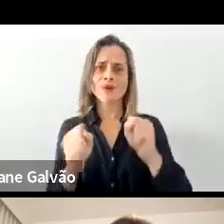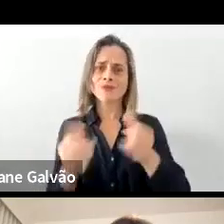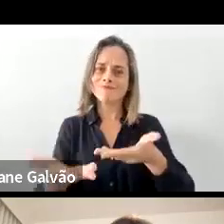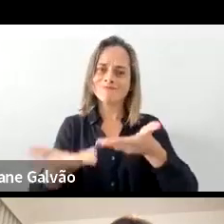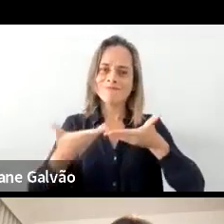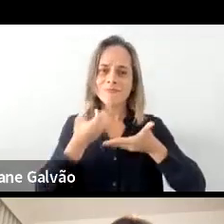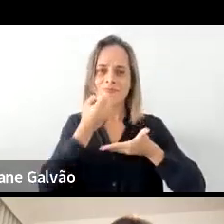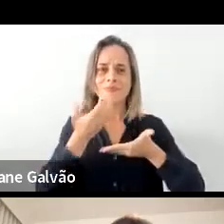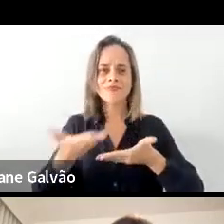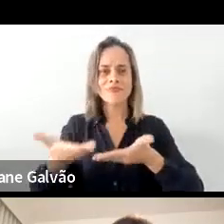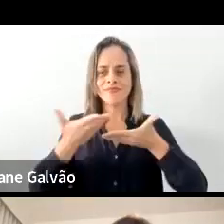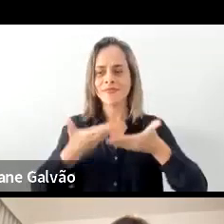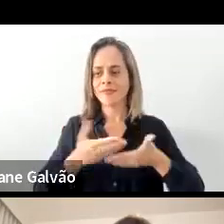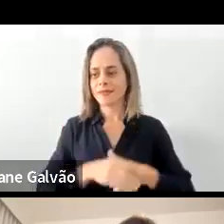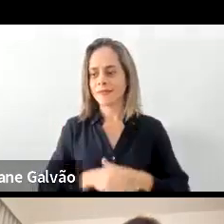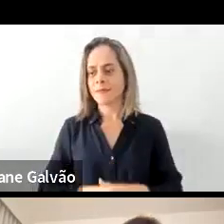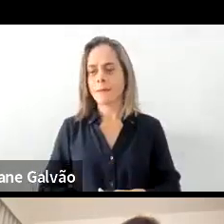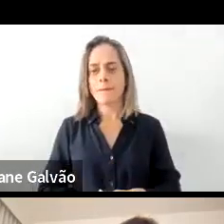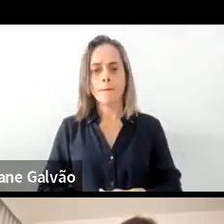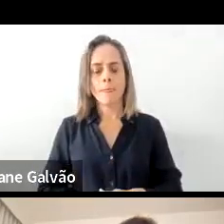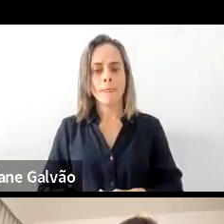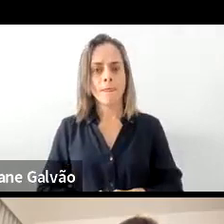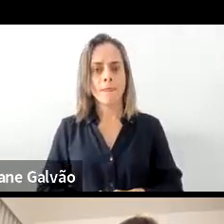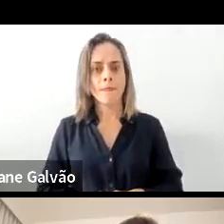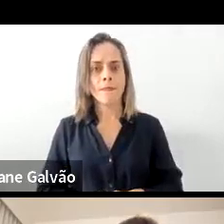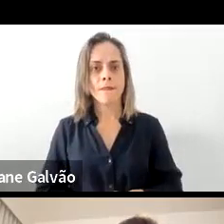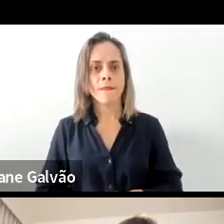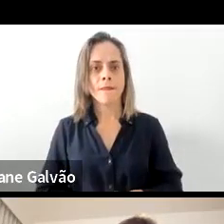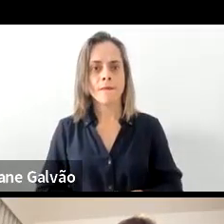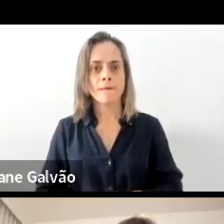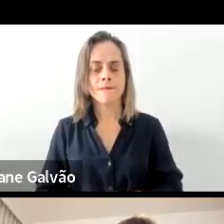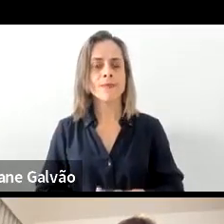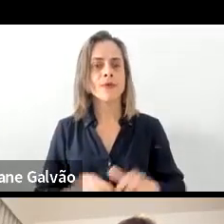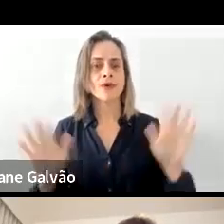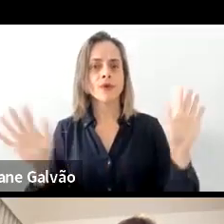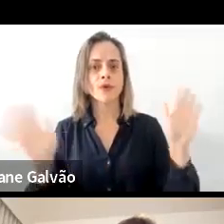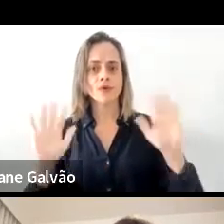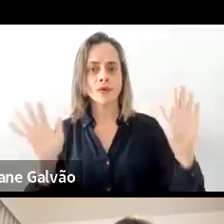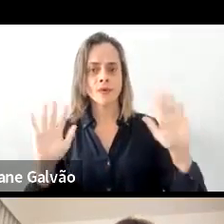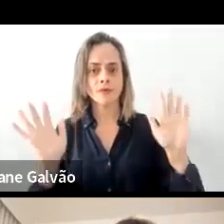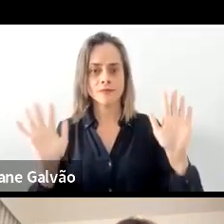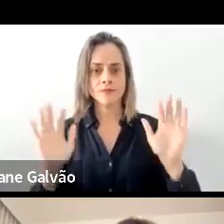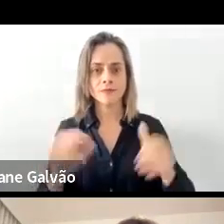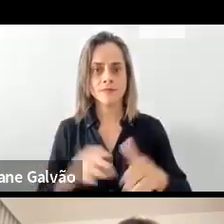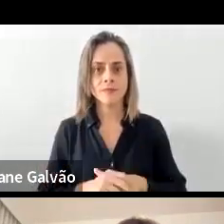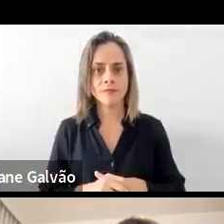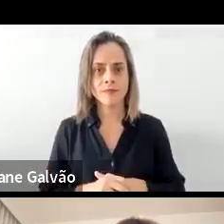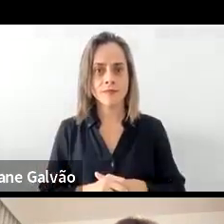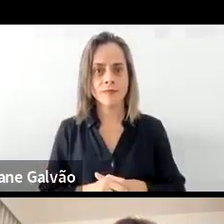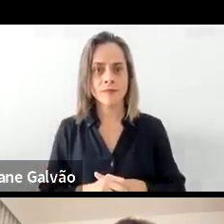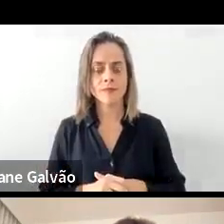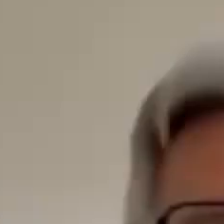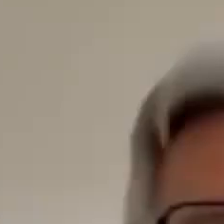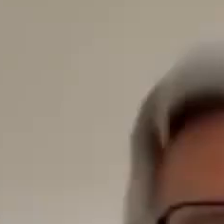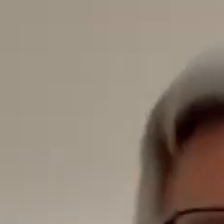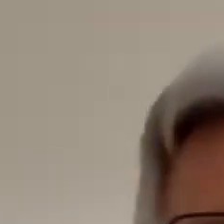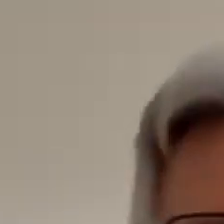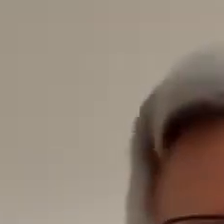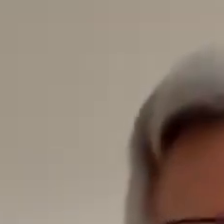Bom dia. Olá a todos. I love that. Great to be with